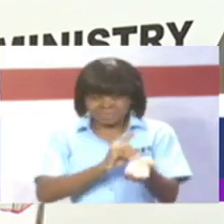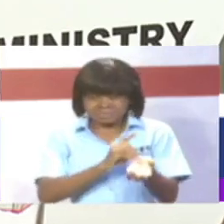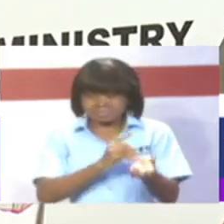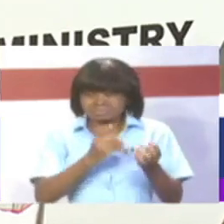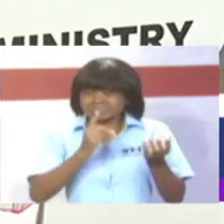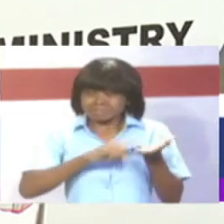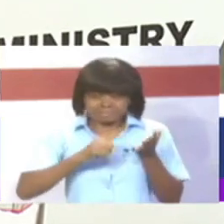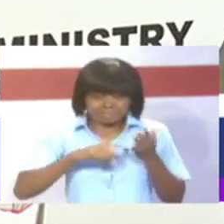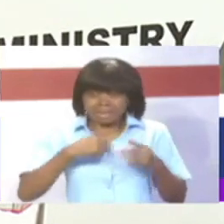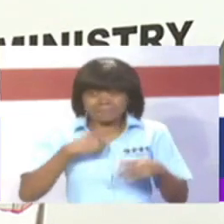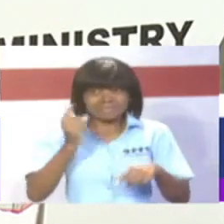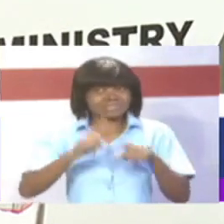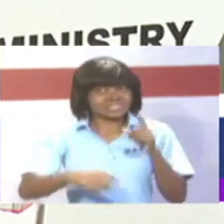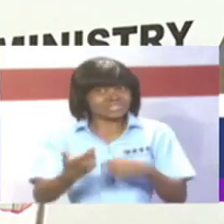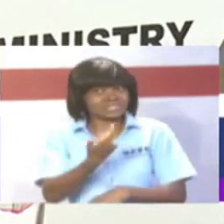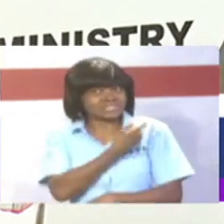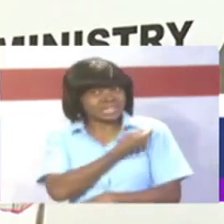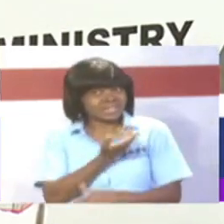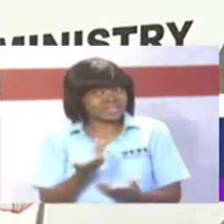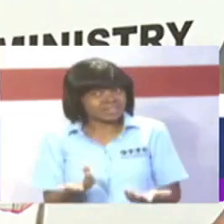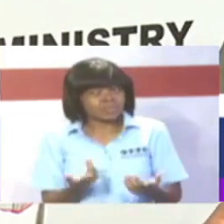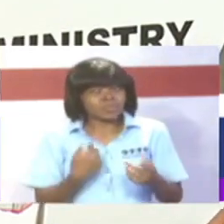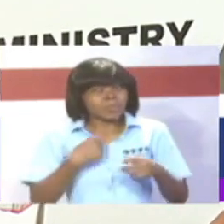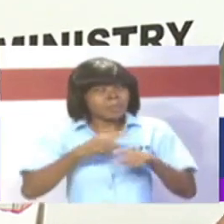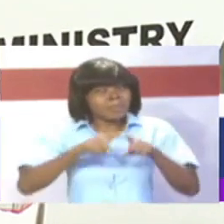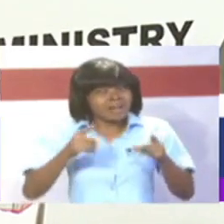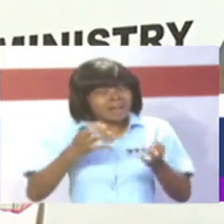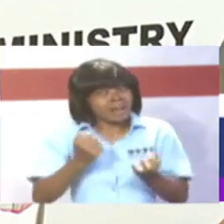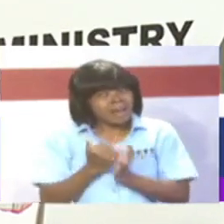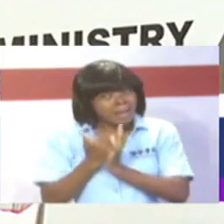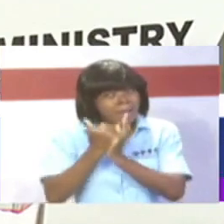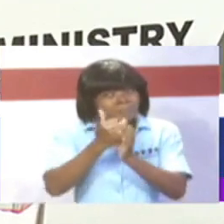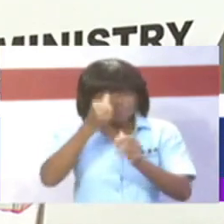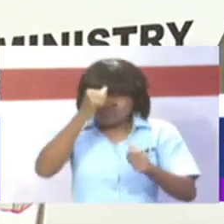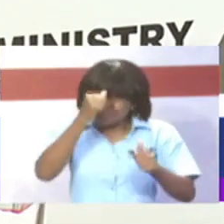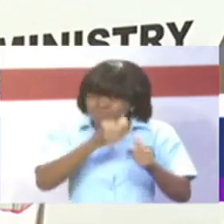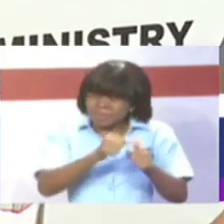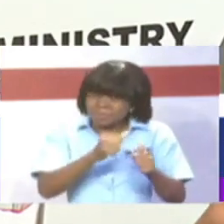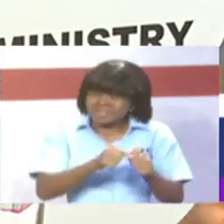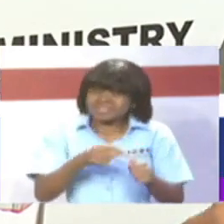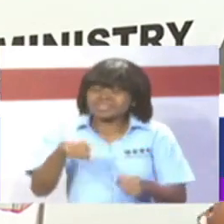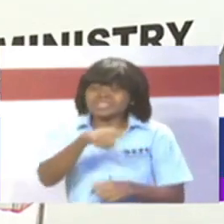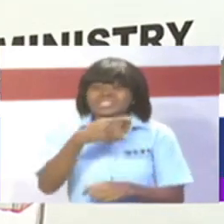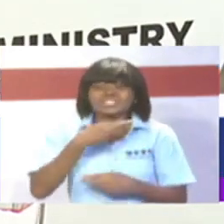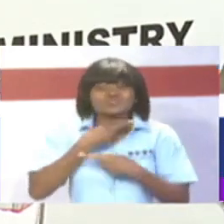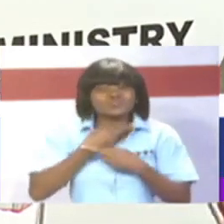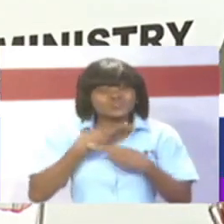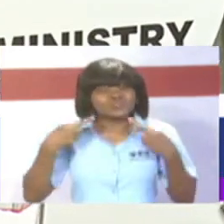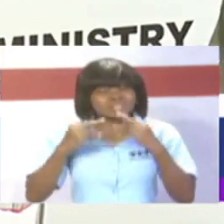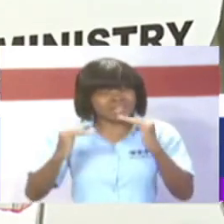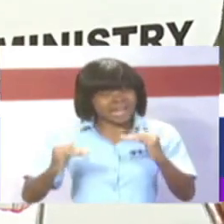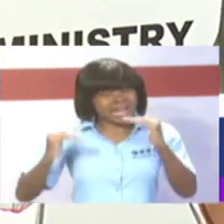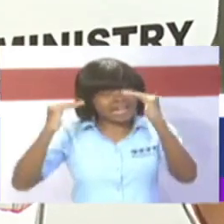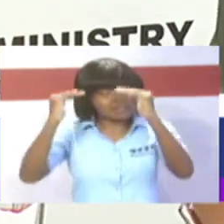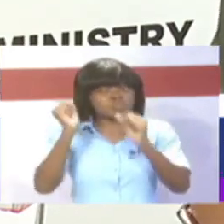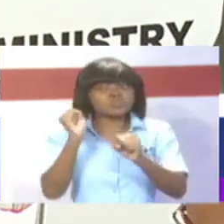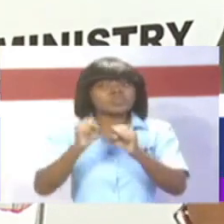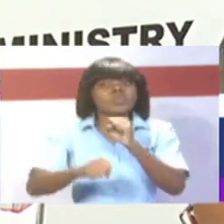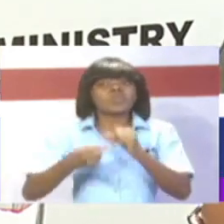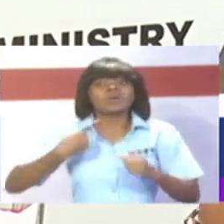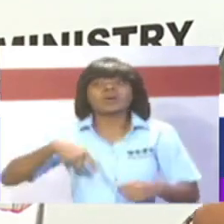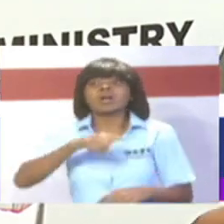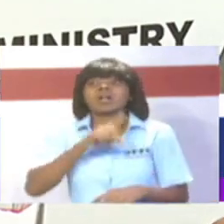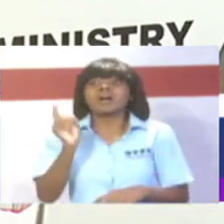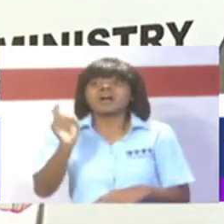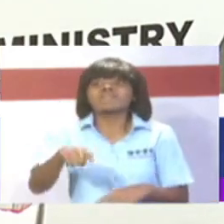you that you're more vulnerable. You're a high risk group when it comes to the COVID-19 infection. And so we have to consistently remind them